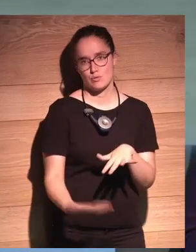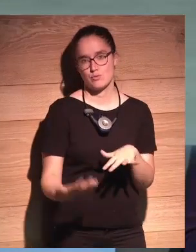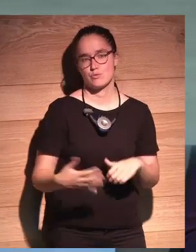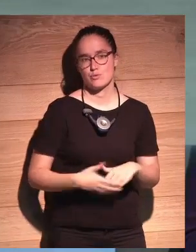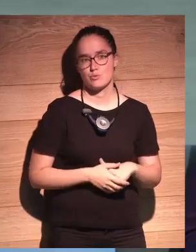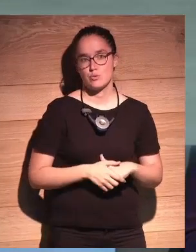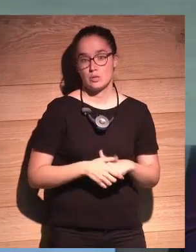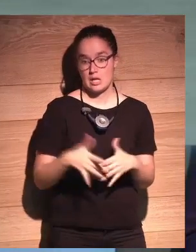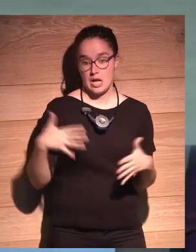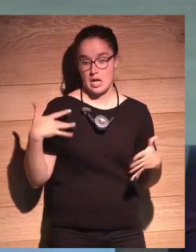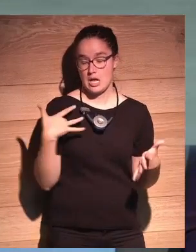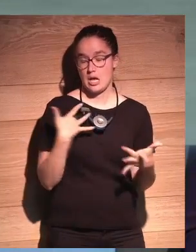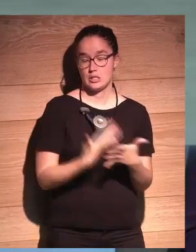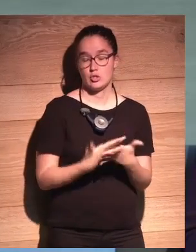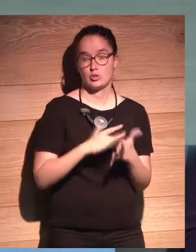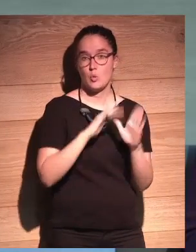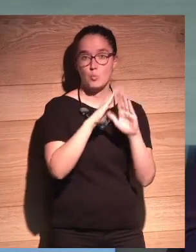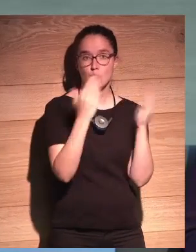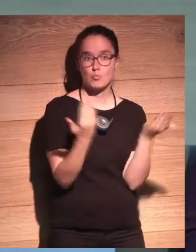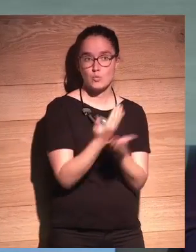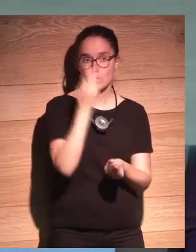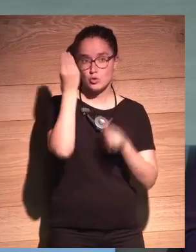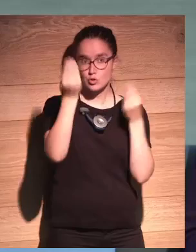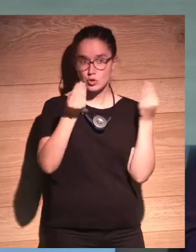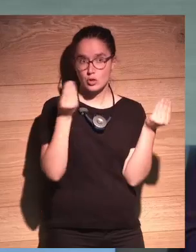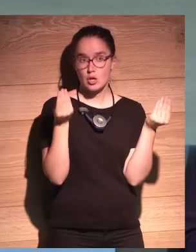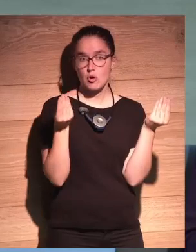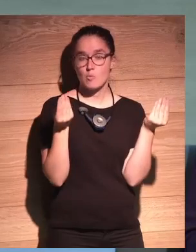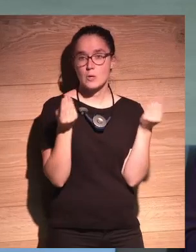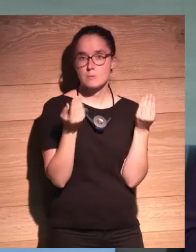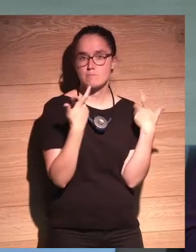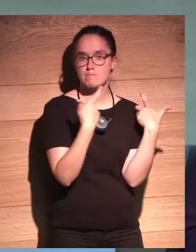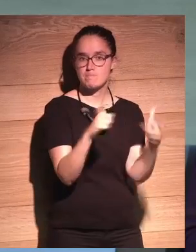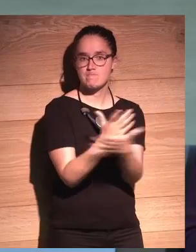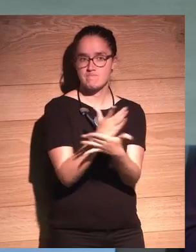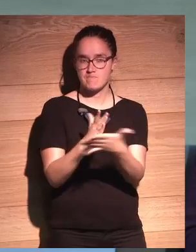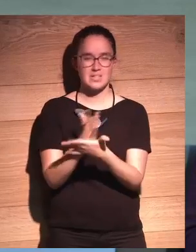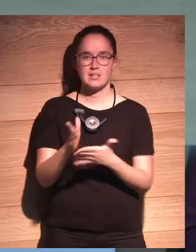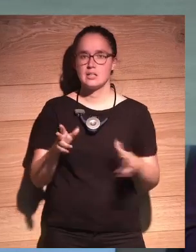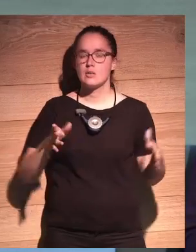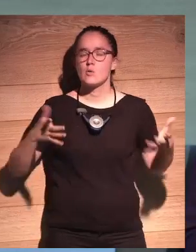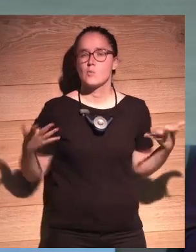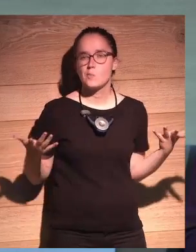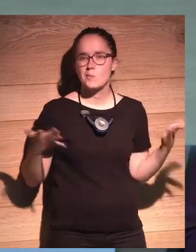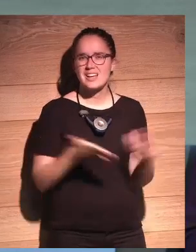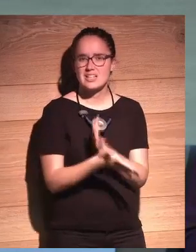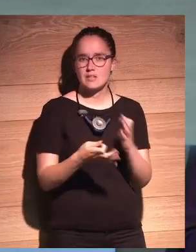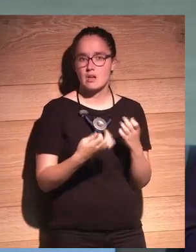generate transformation. Up to now, we came from a world in which everything was